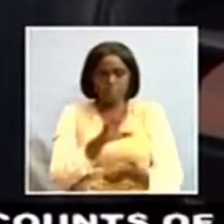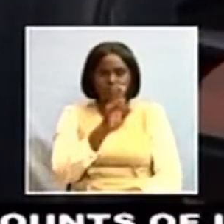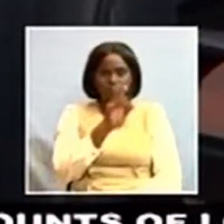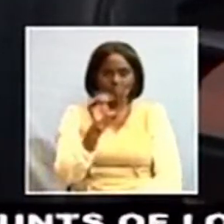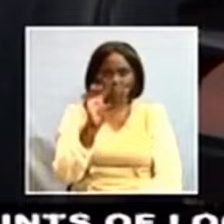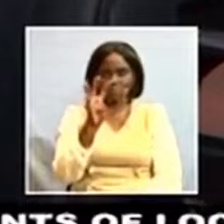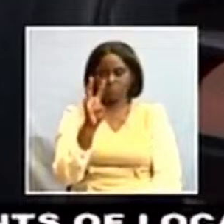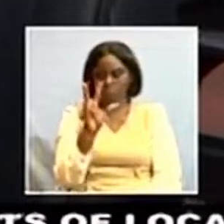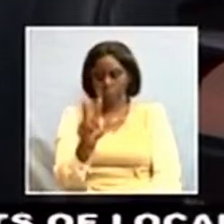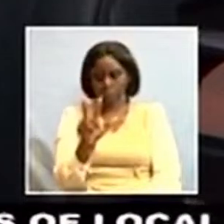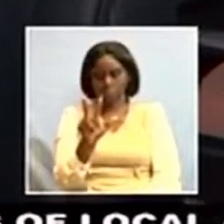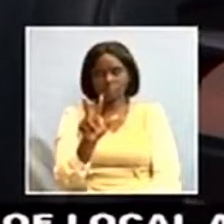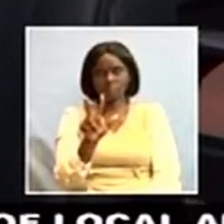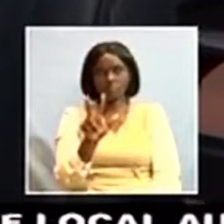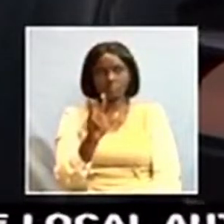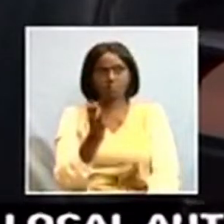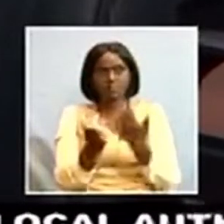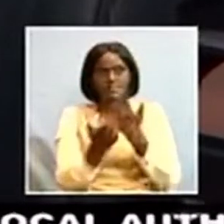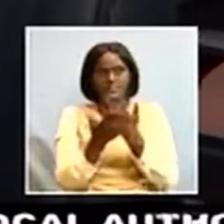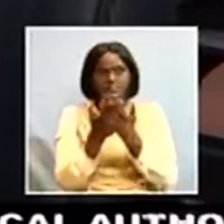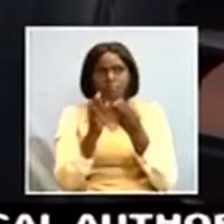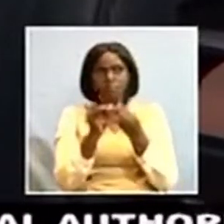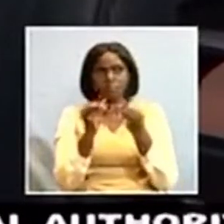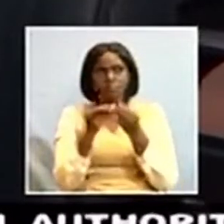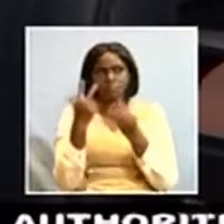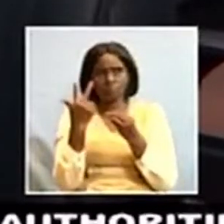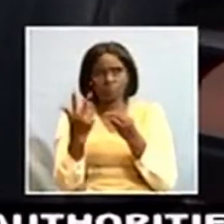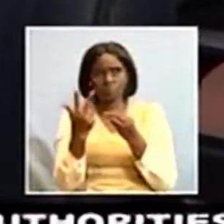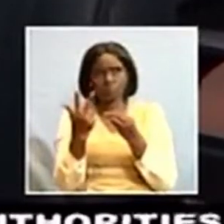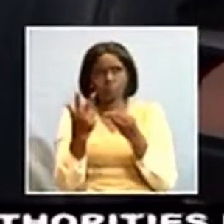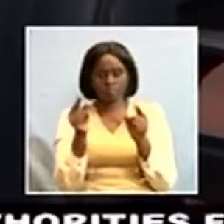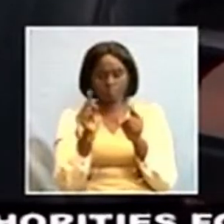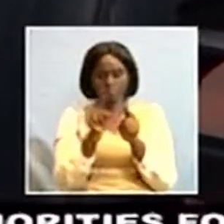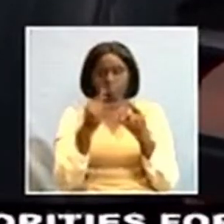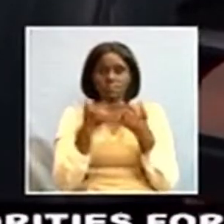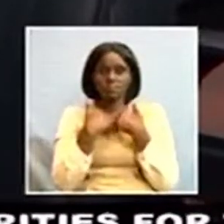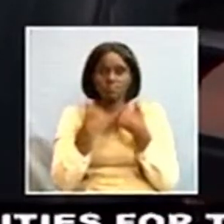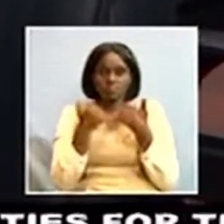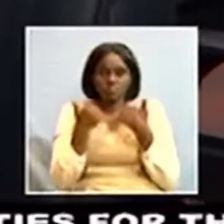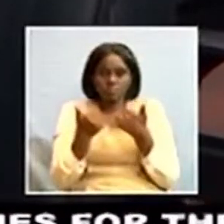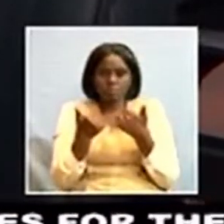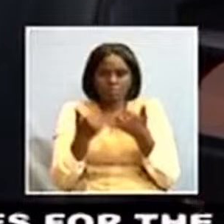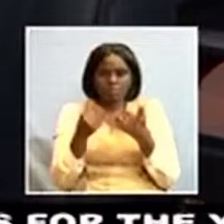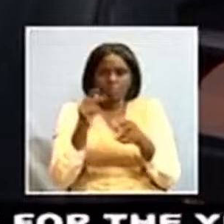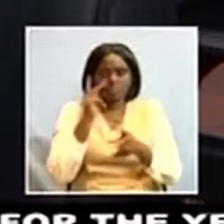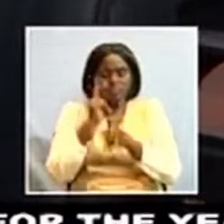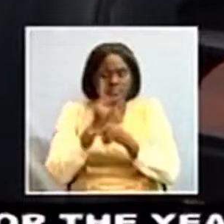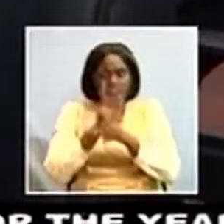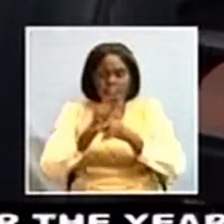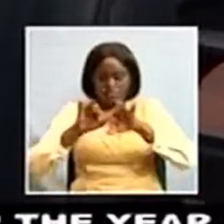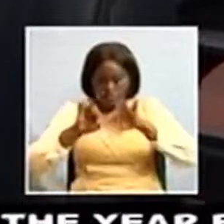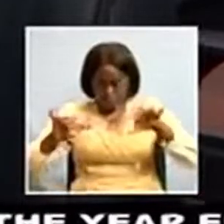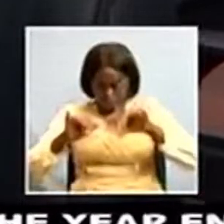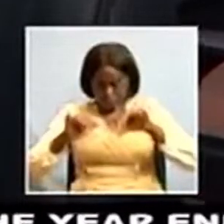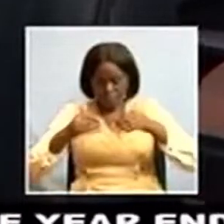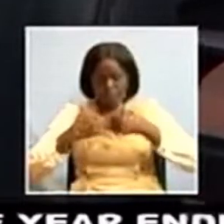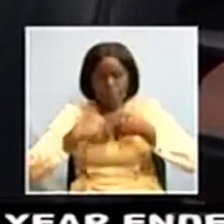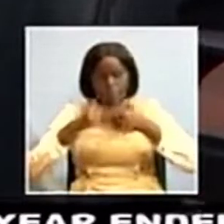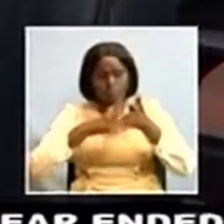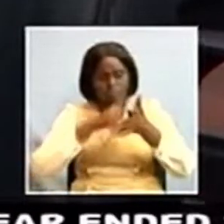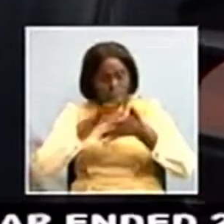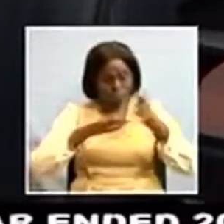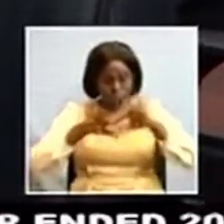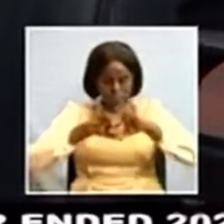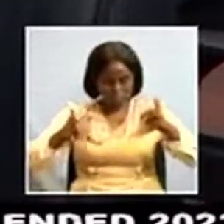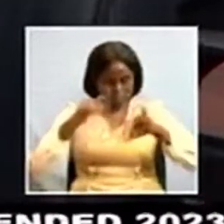979,743 as per Appendix 3. You have now isolated to have a ledger, separate